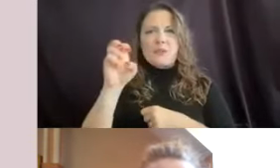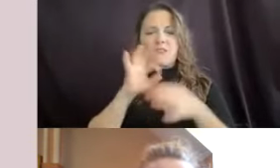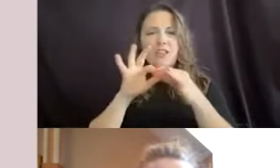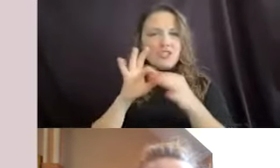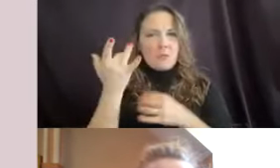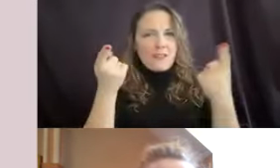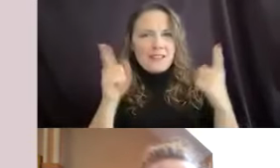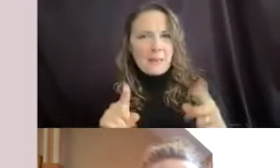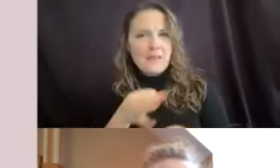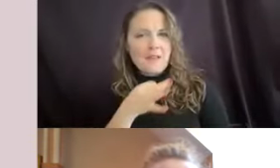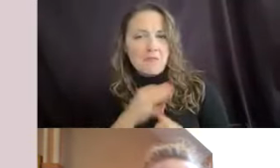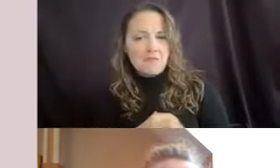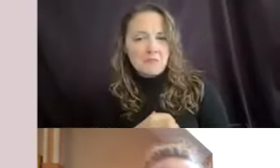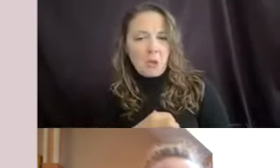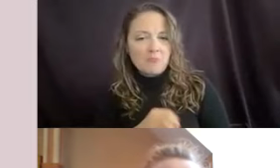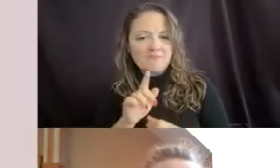happening?